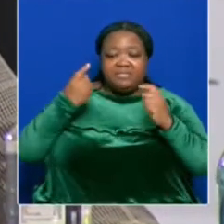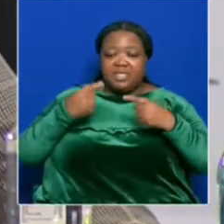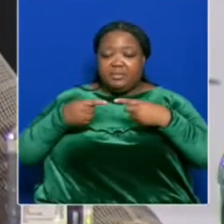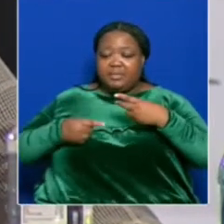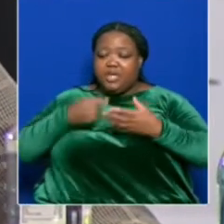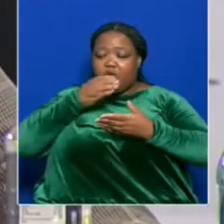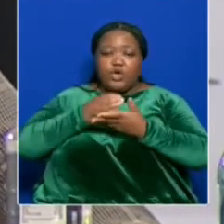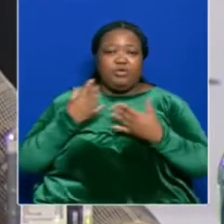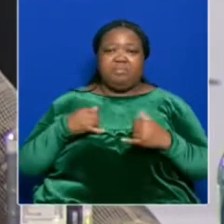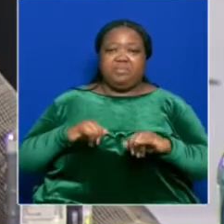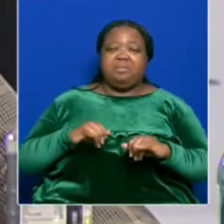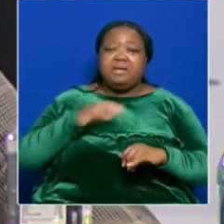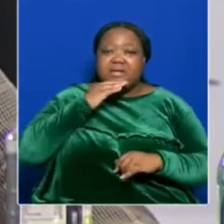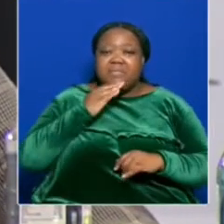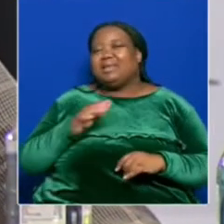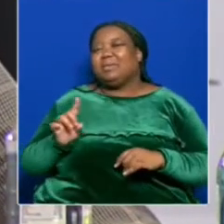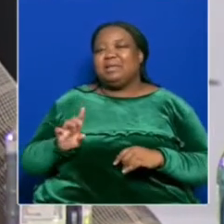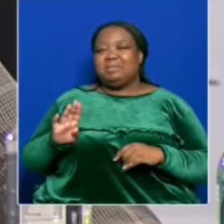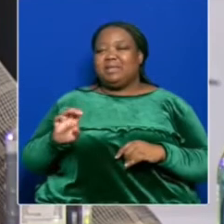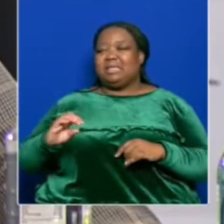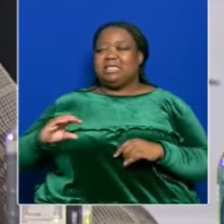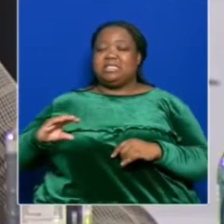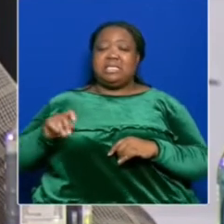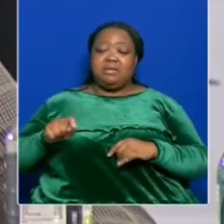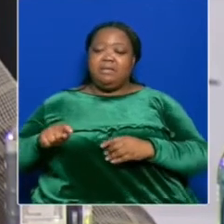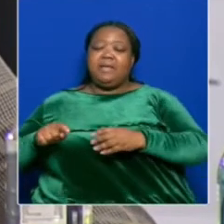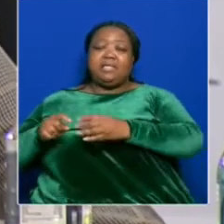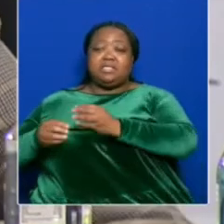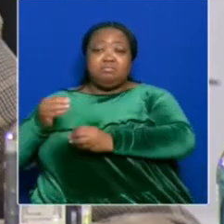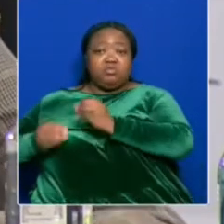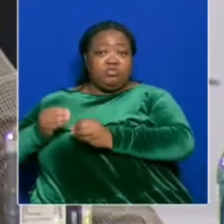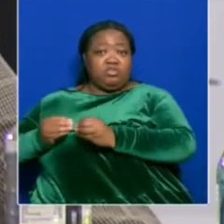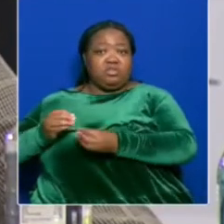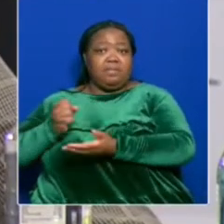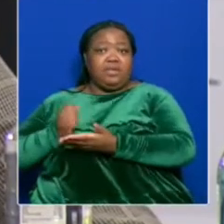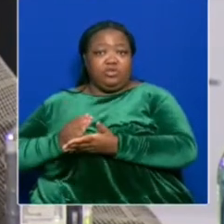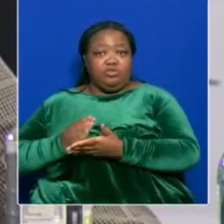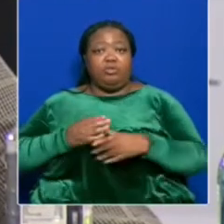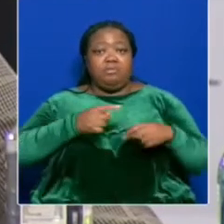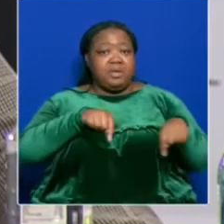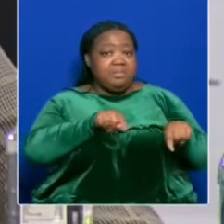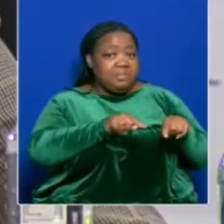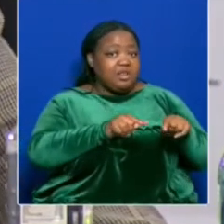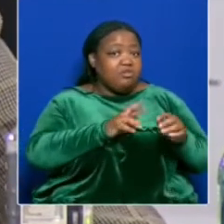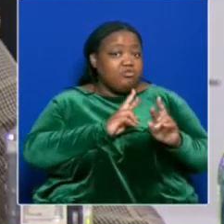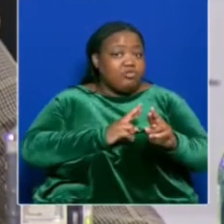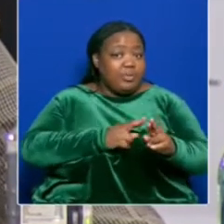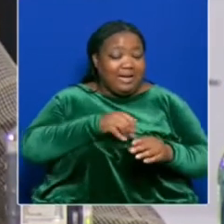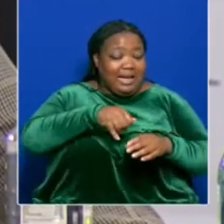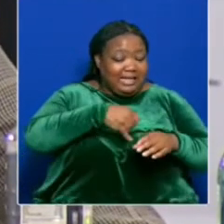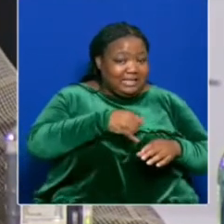means the BEC must ensure correction. Probity report, as part of our internal controls, is authoritative in